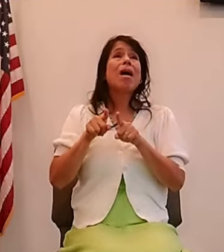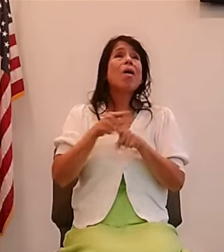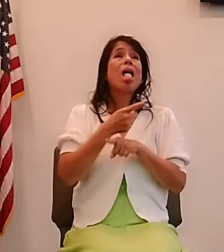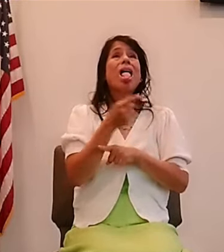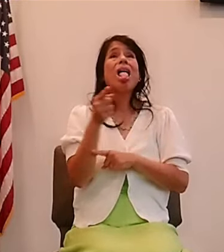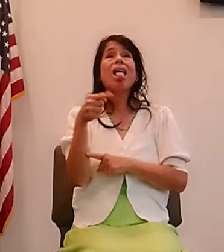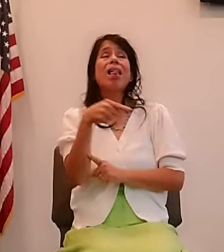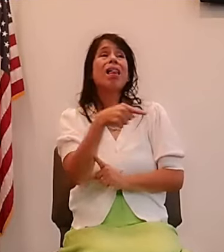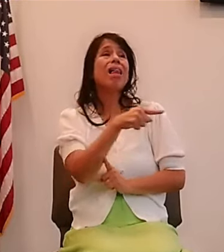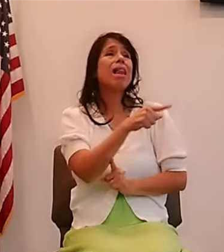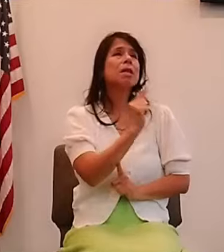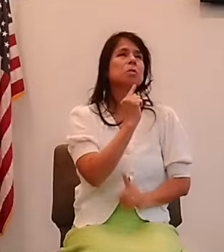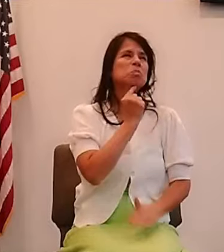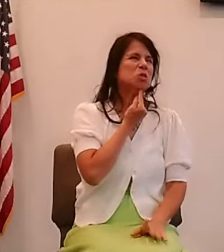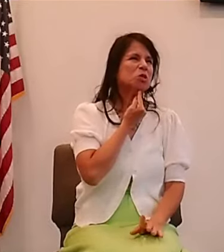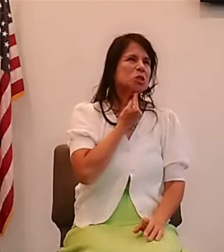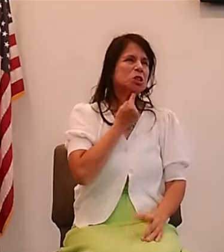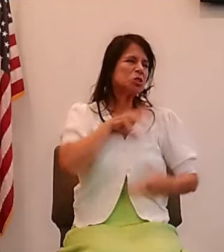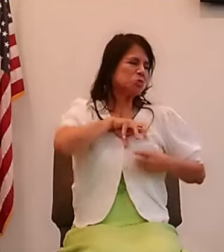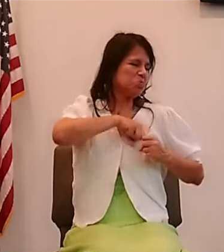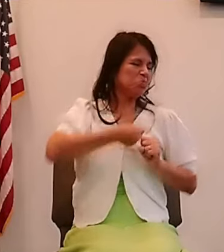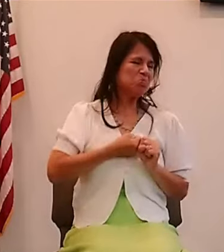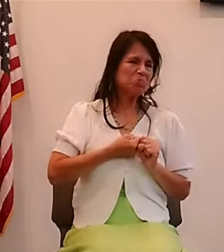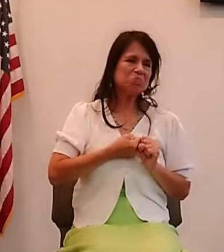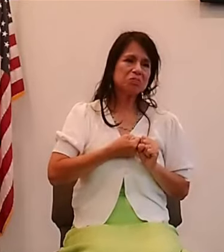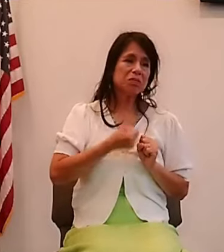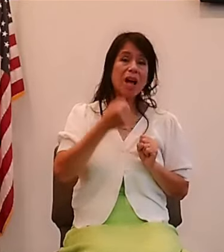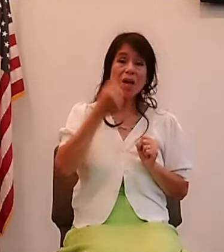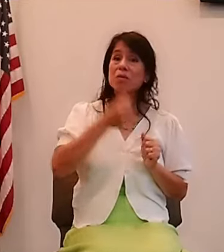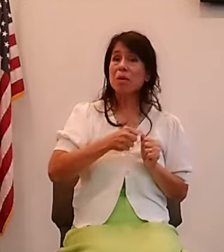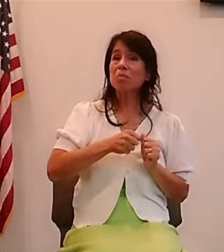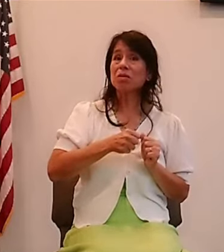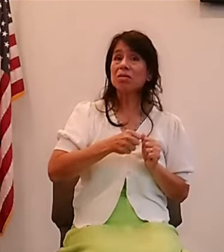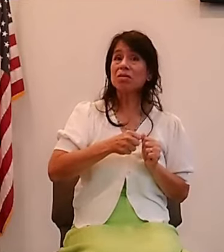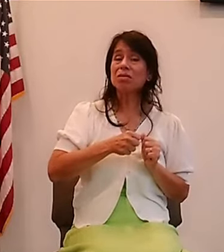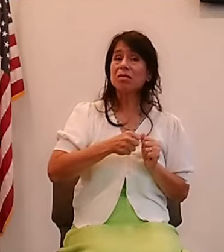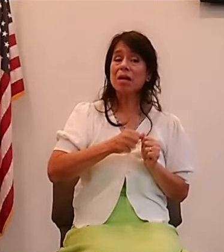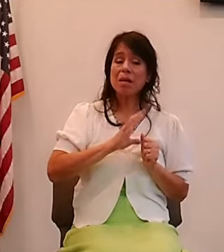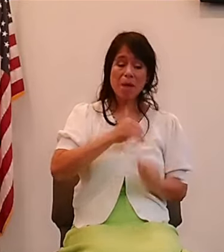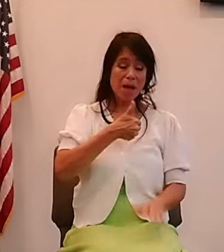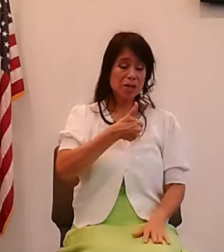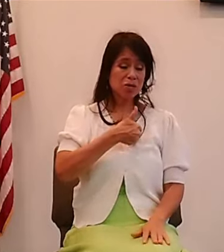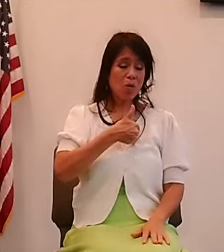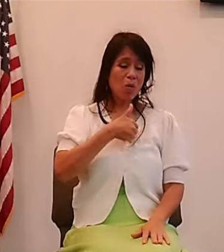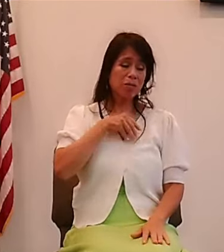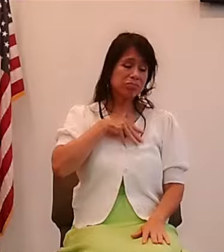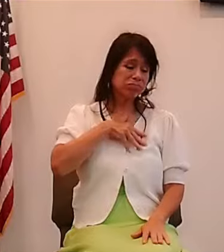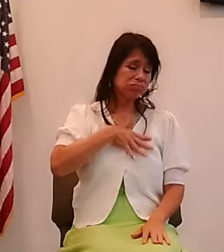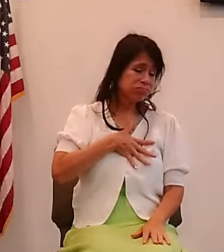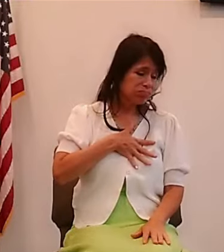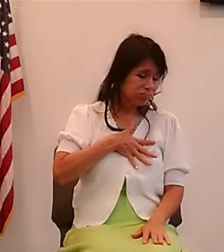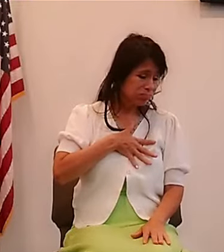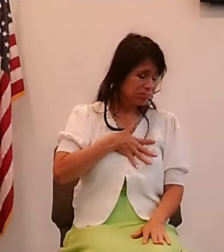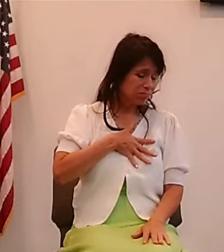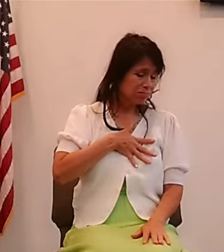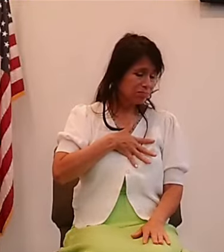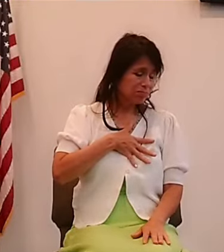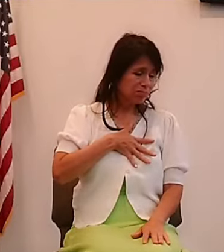the bitterness and the gall. I remember them well, and my soul is downcast." You